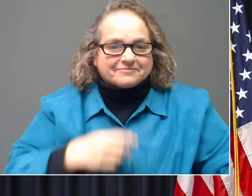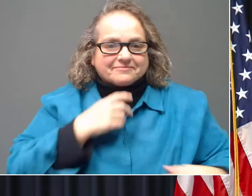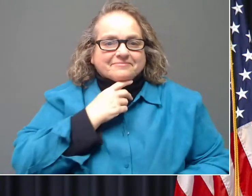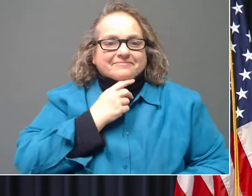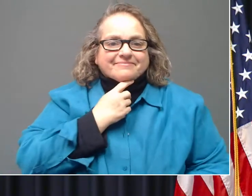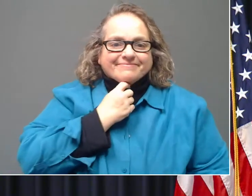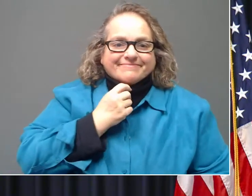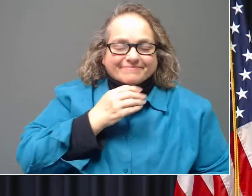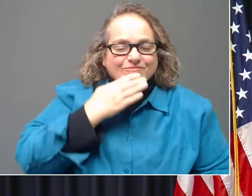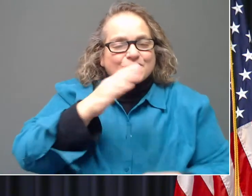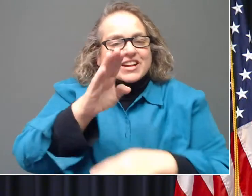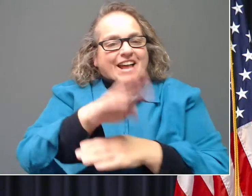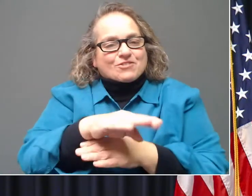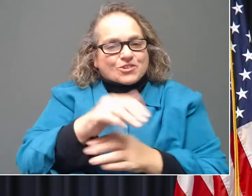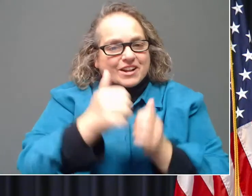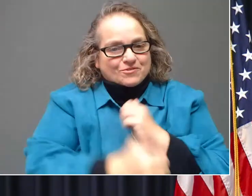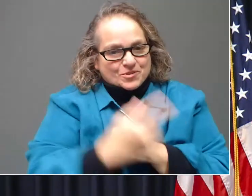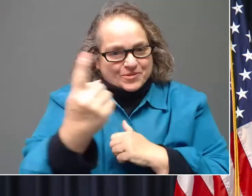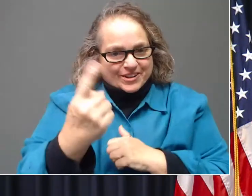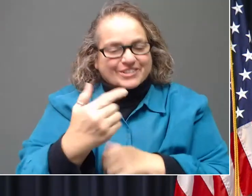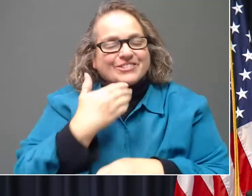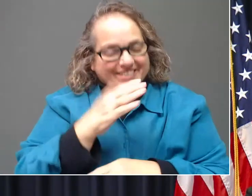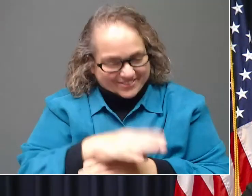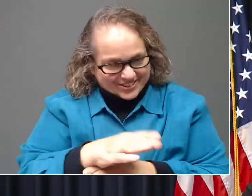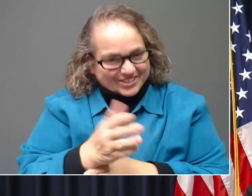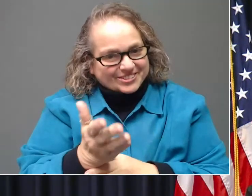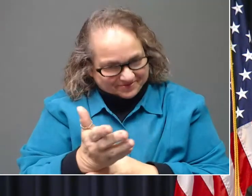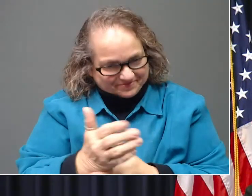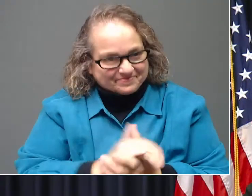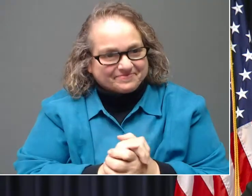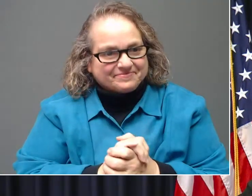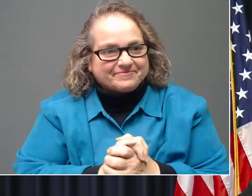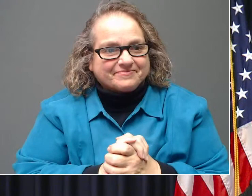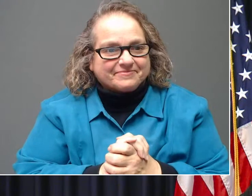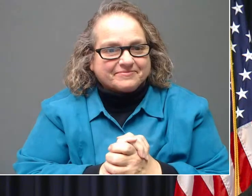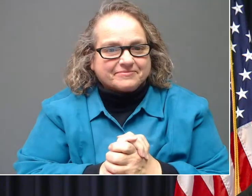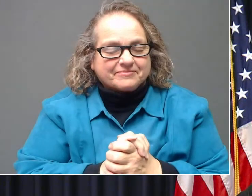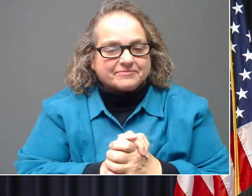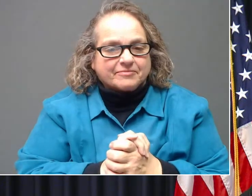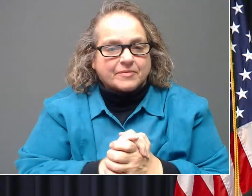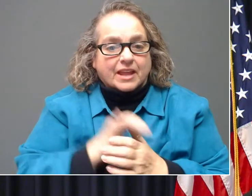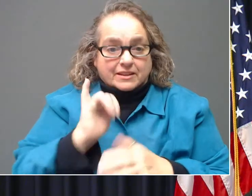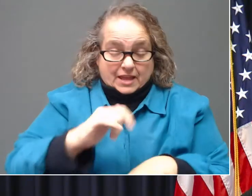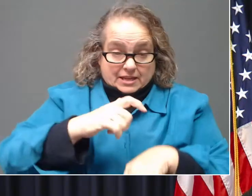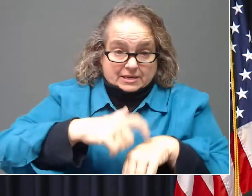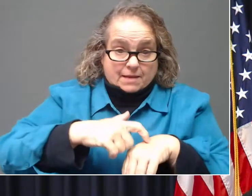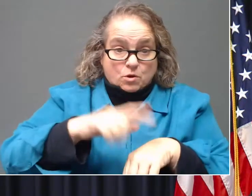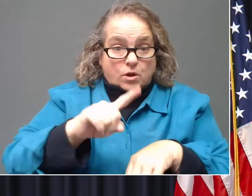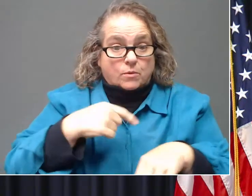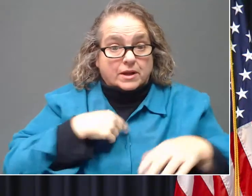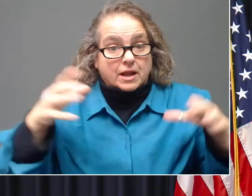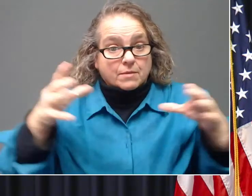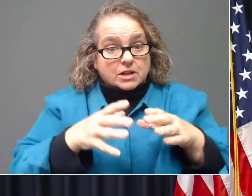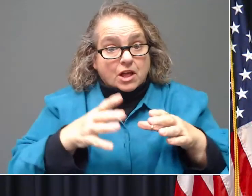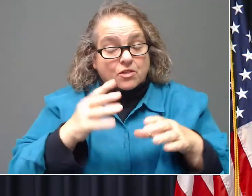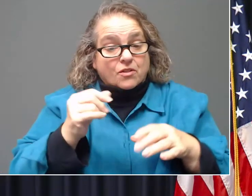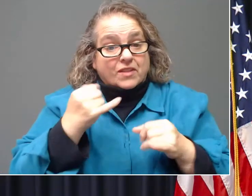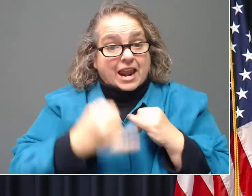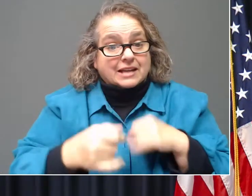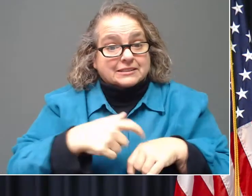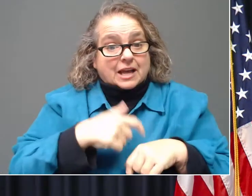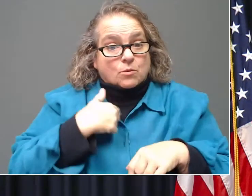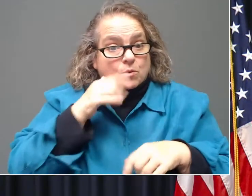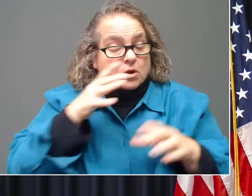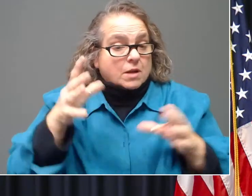Good afternoon, everybody. Good afternoon, Virginia. This is that time we come together, and the last time we'll come together this week